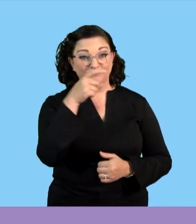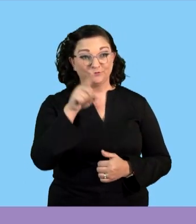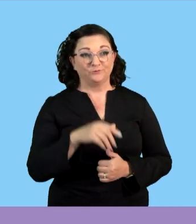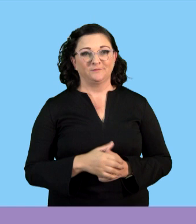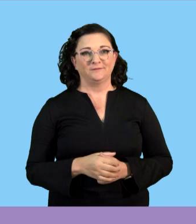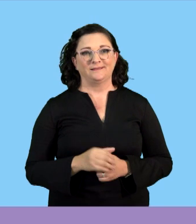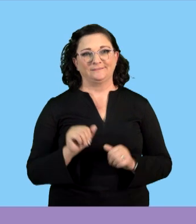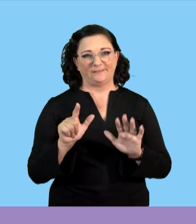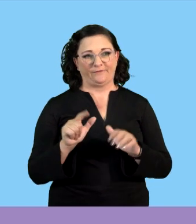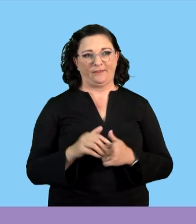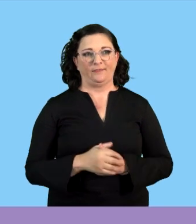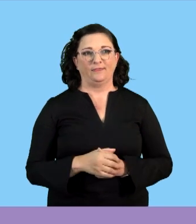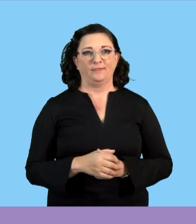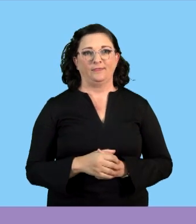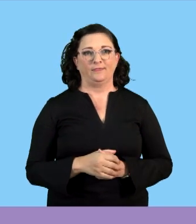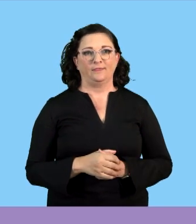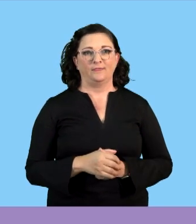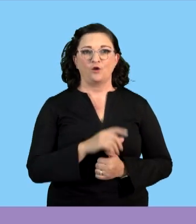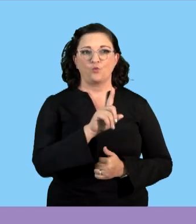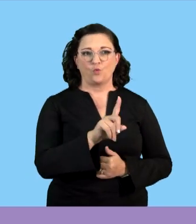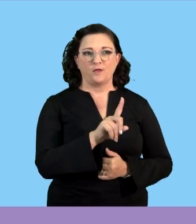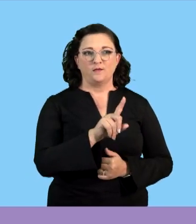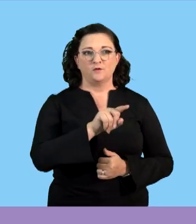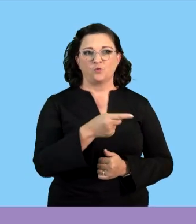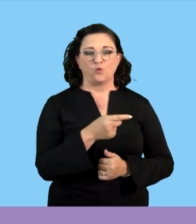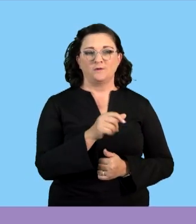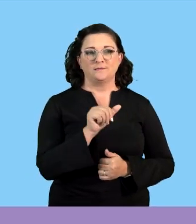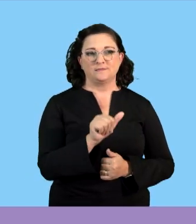guessed it correct, 7 with